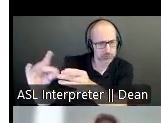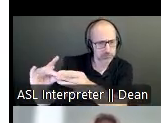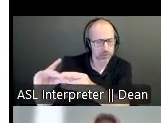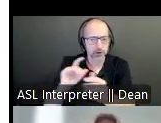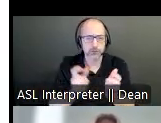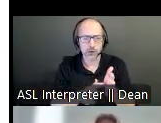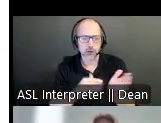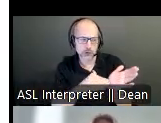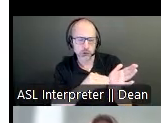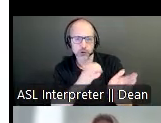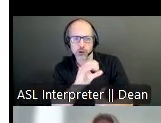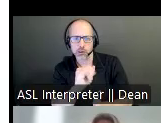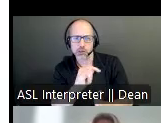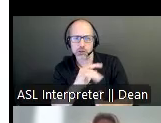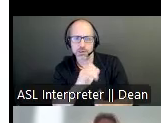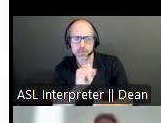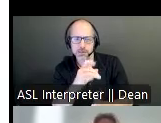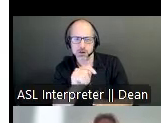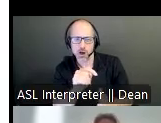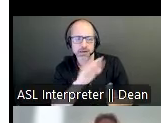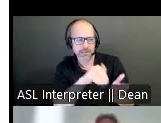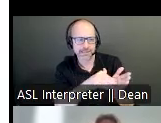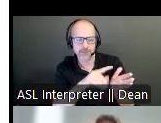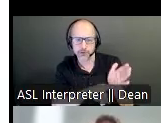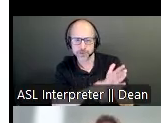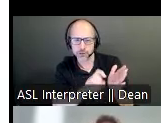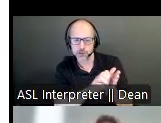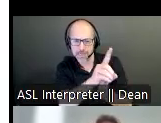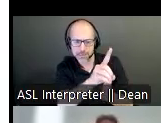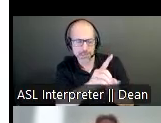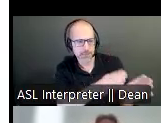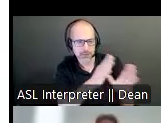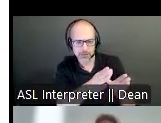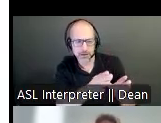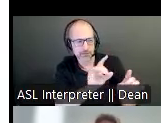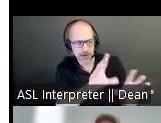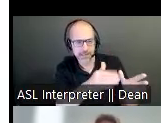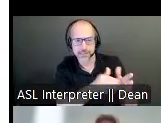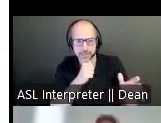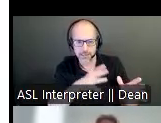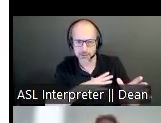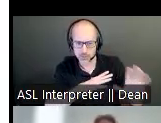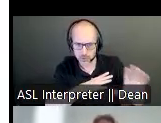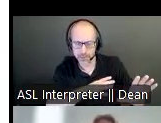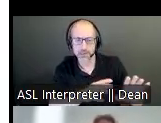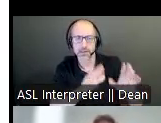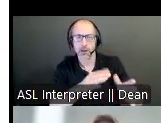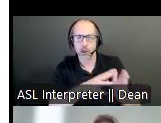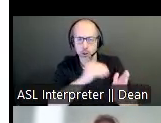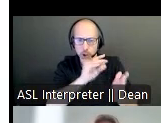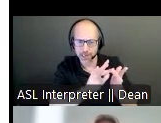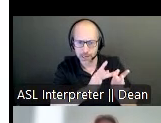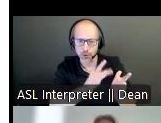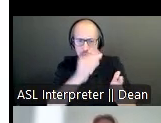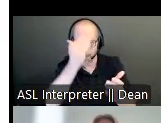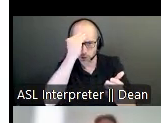Katrina Scott, my friends at the Center for Research and Education on Violence Against Women, the Learning Network, and the Knowledge Hub for hosting this